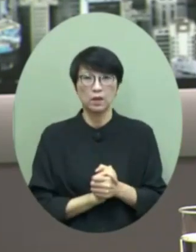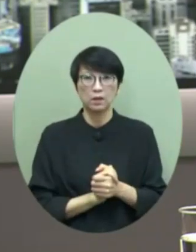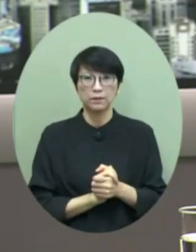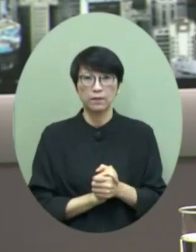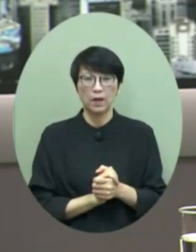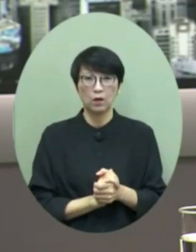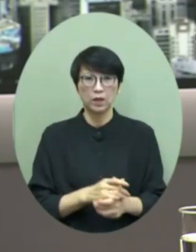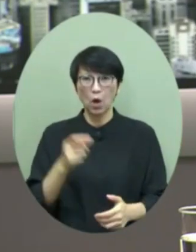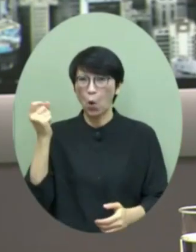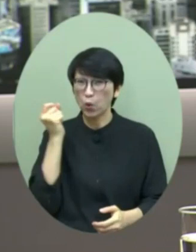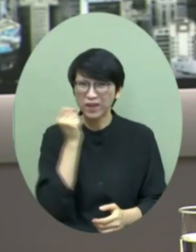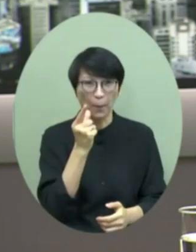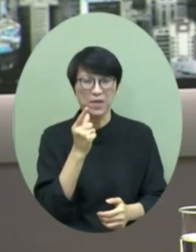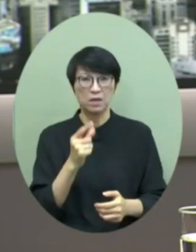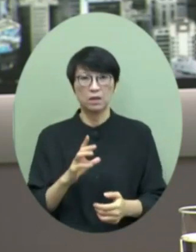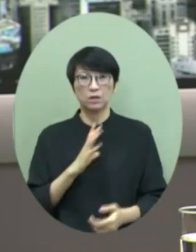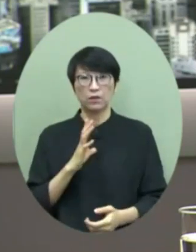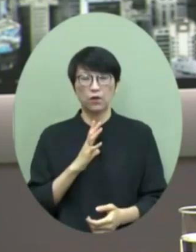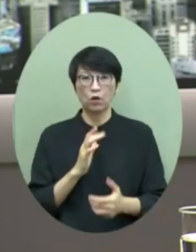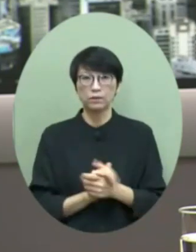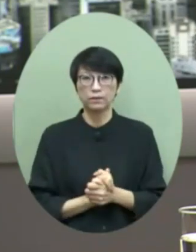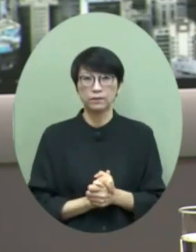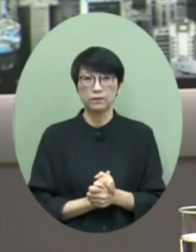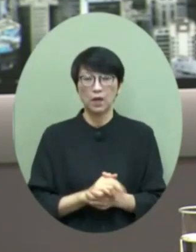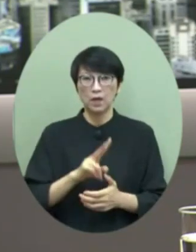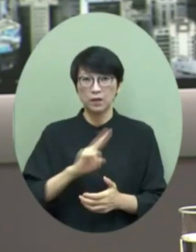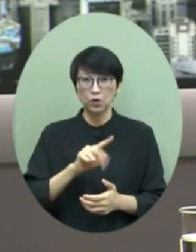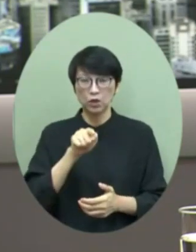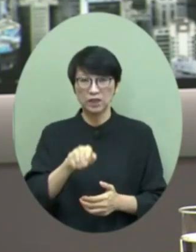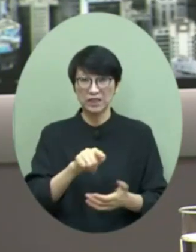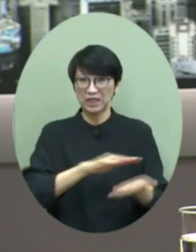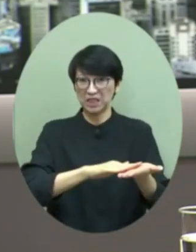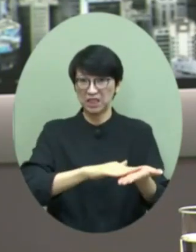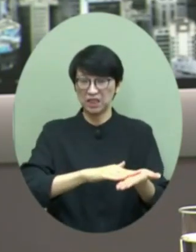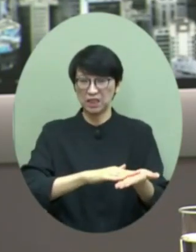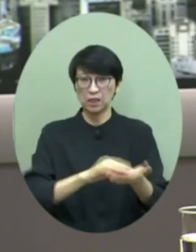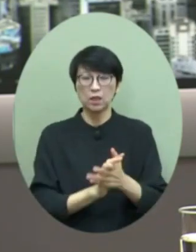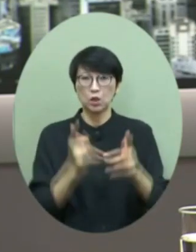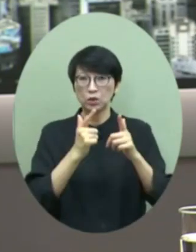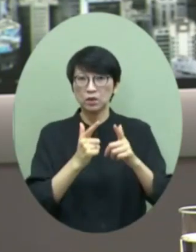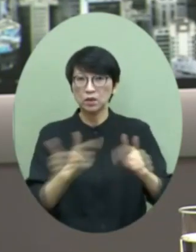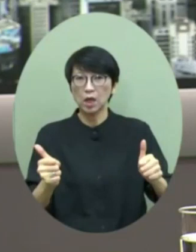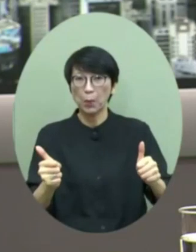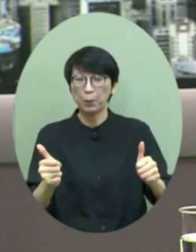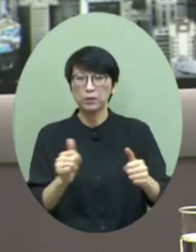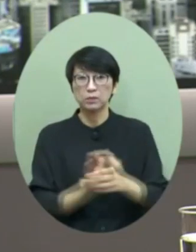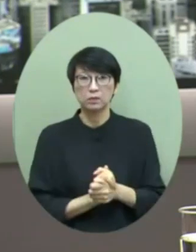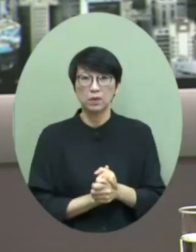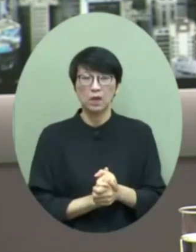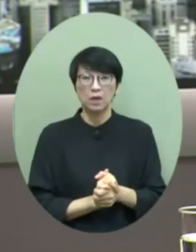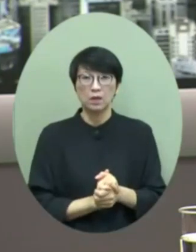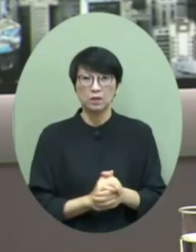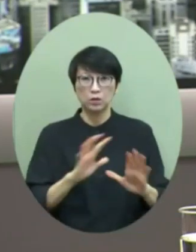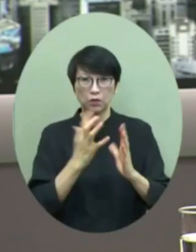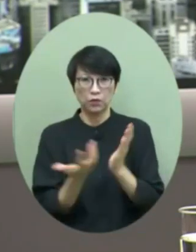to handle certain cases, or if it's an exceptional case, we have to make sure that these cases